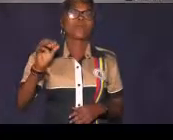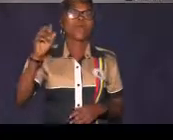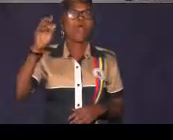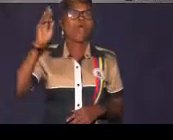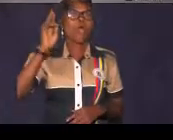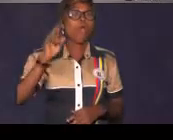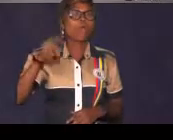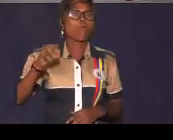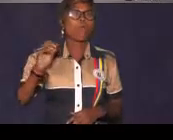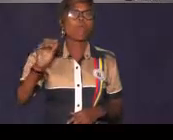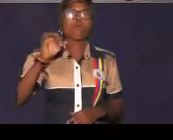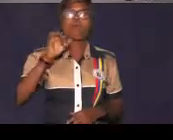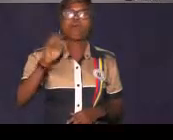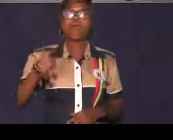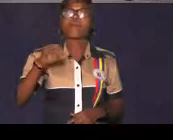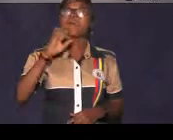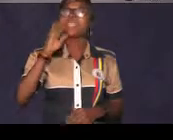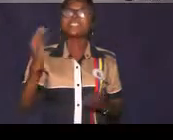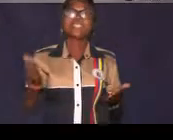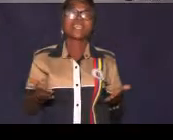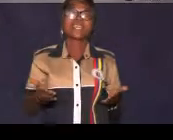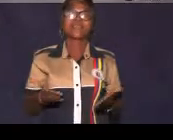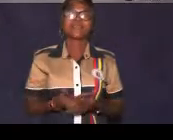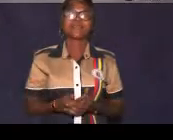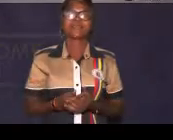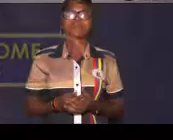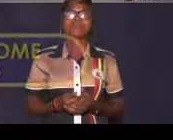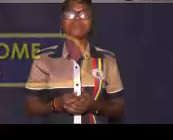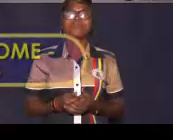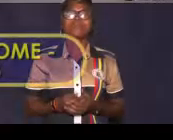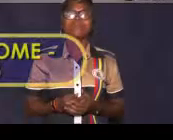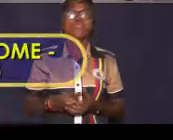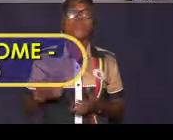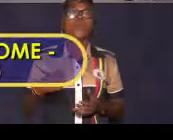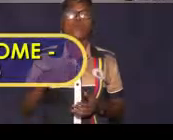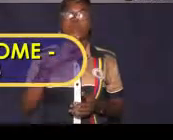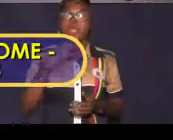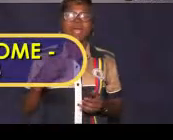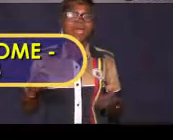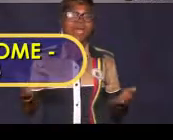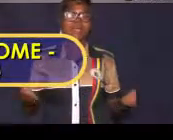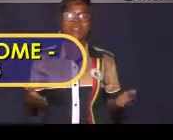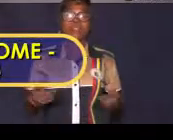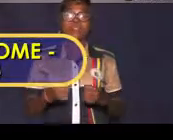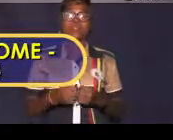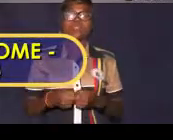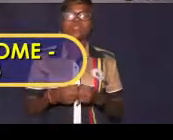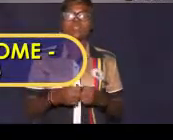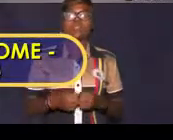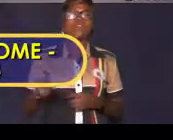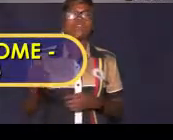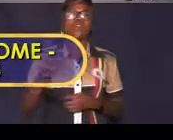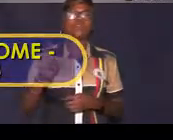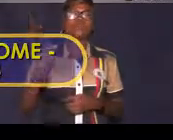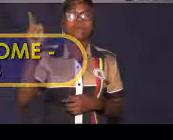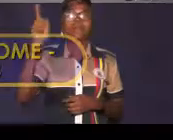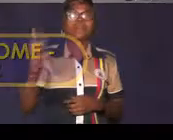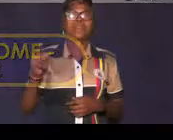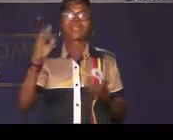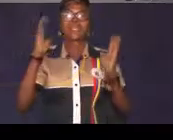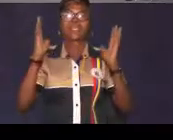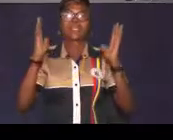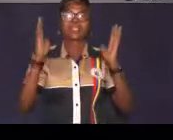Popo. Uncle Popo is here. I am also here. Good. We are here